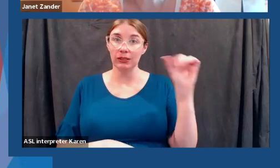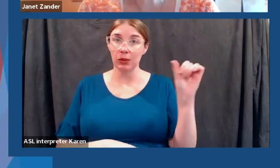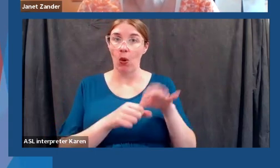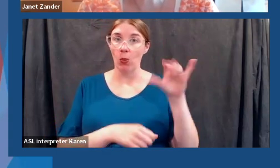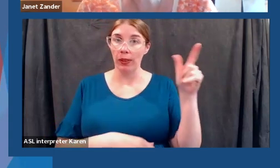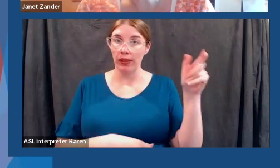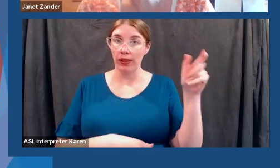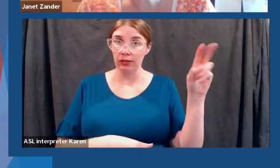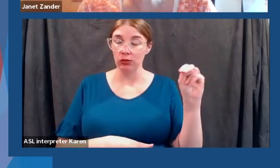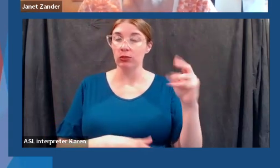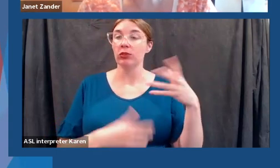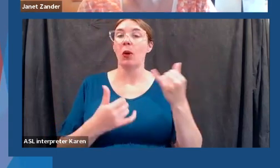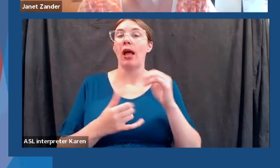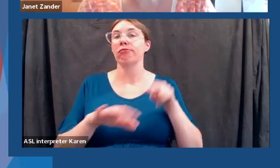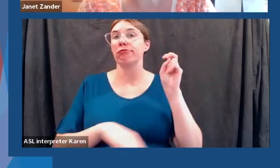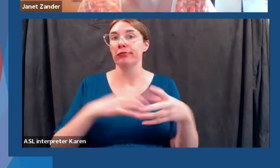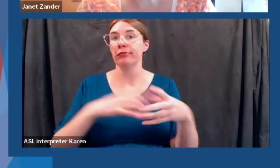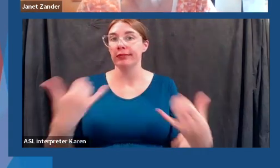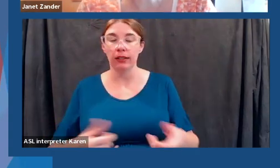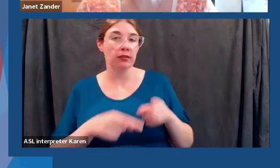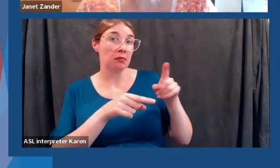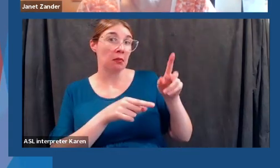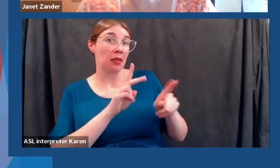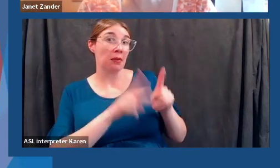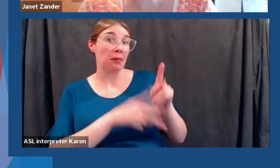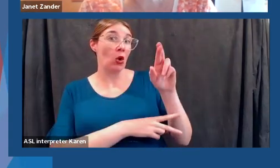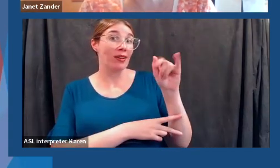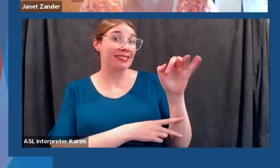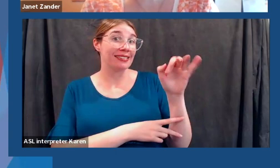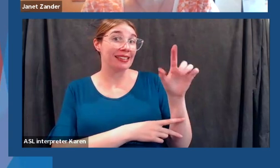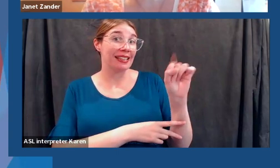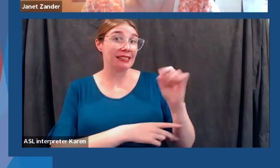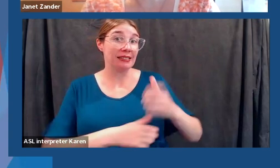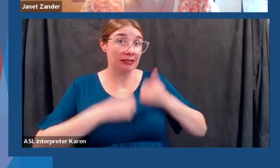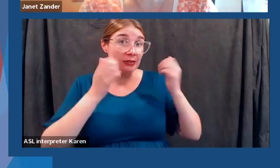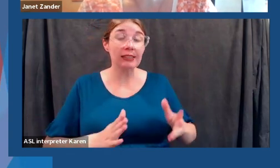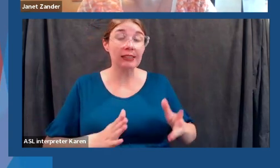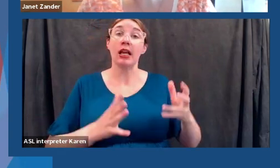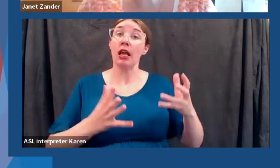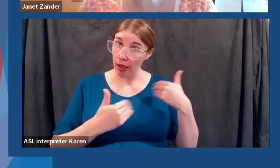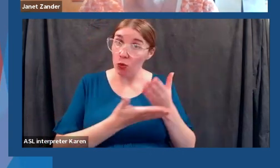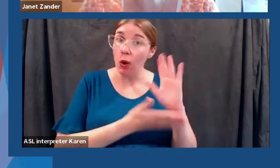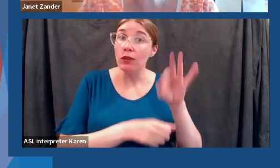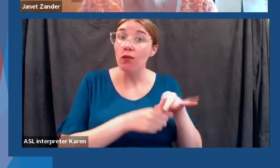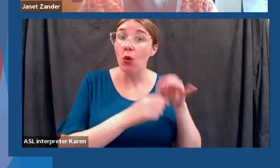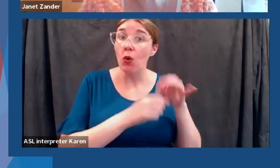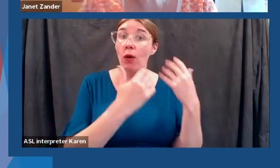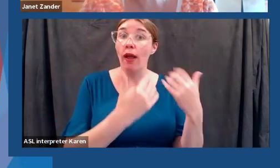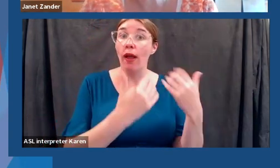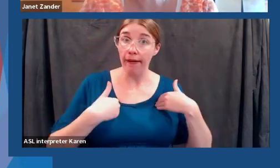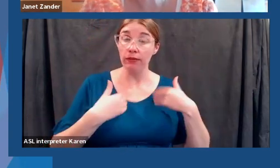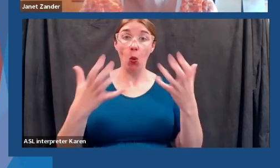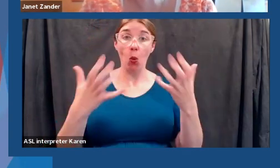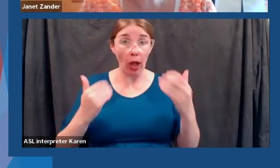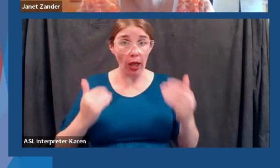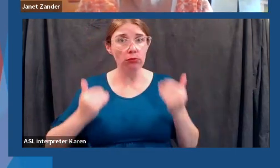those residents who do have the right to vote and would like to exercise that right, we want to talk about some of the steps here.